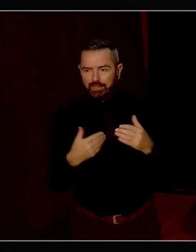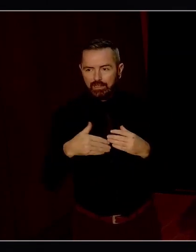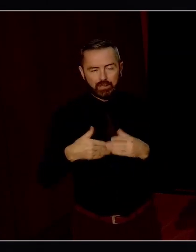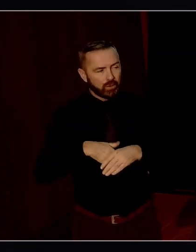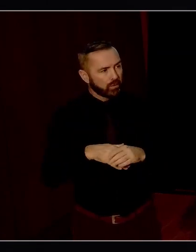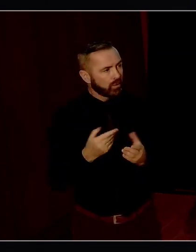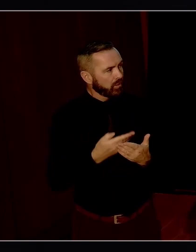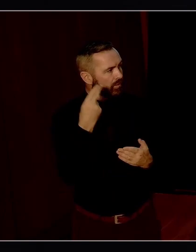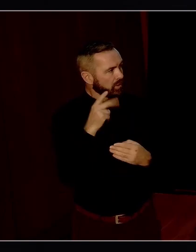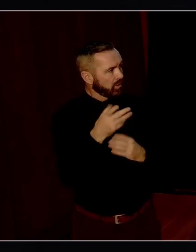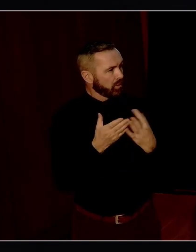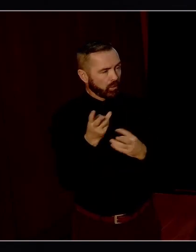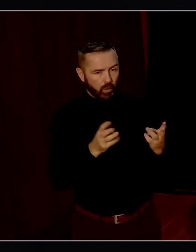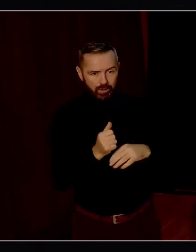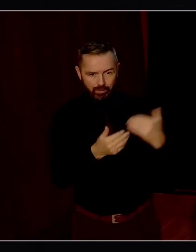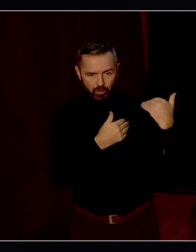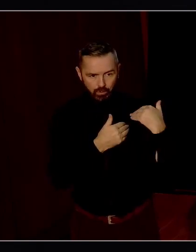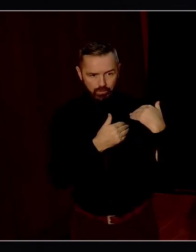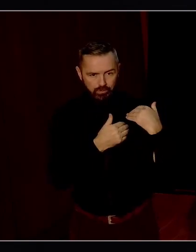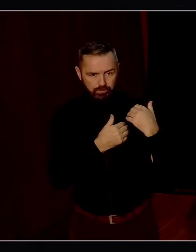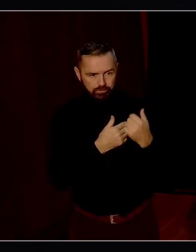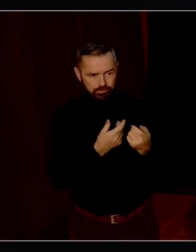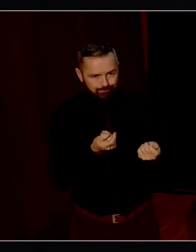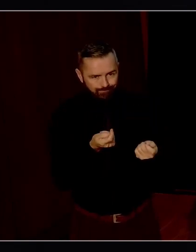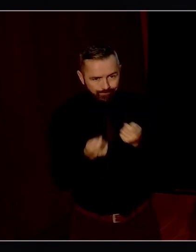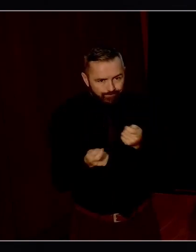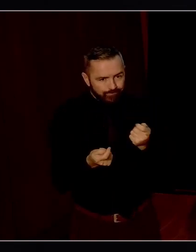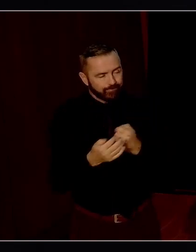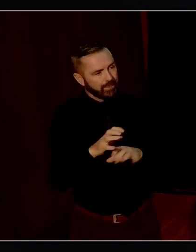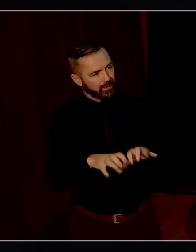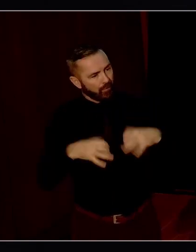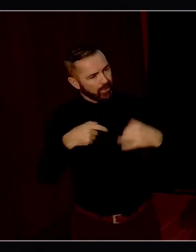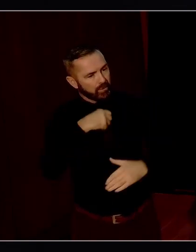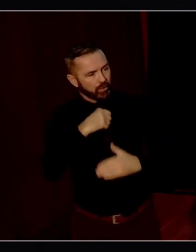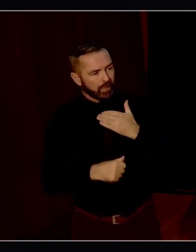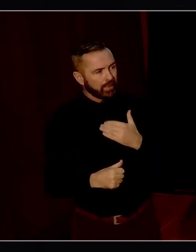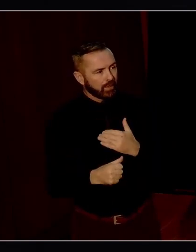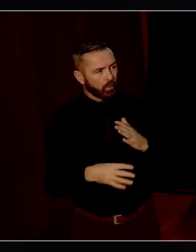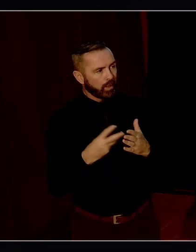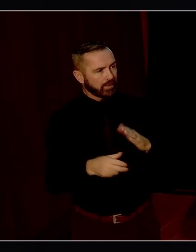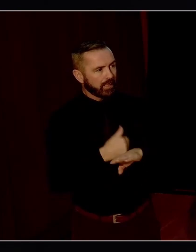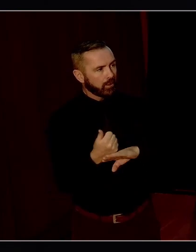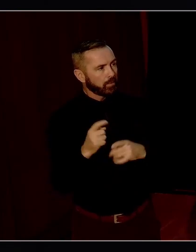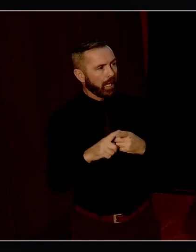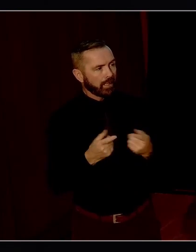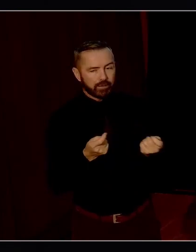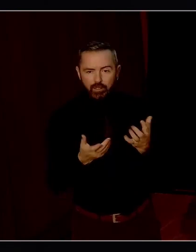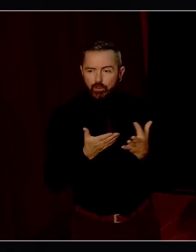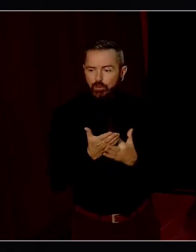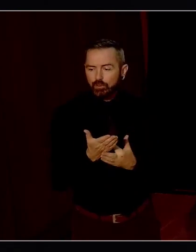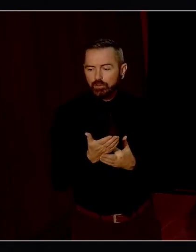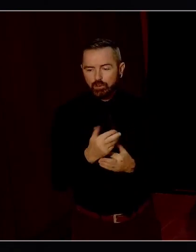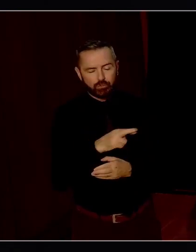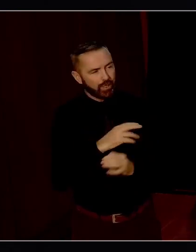through his work on that role. So he has been a driving force within the conference here today in its setting up and in its steering through this.